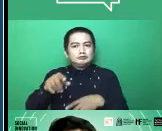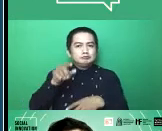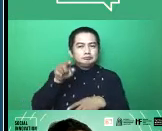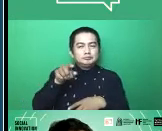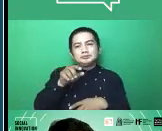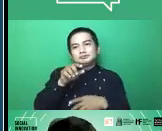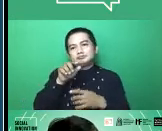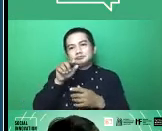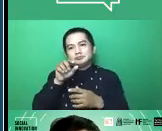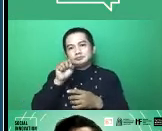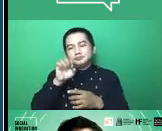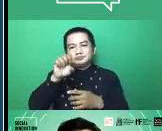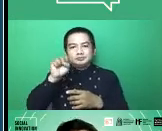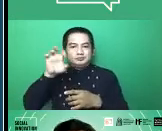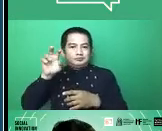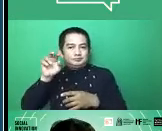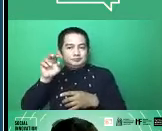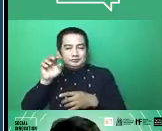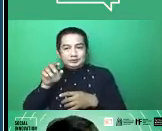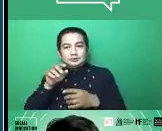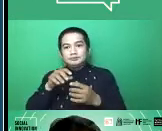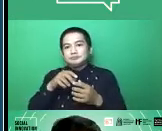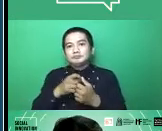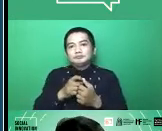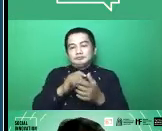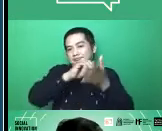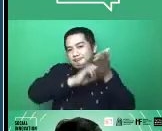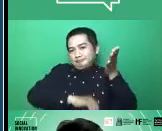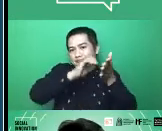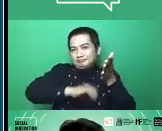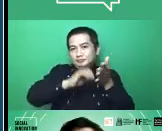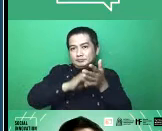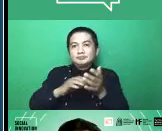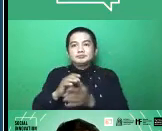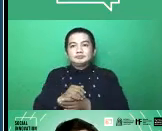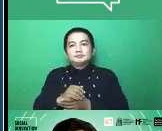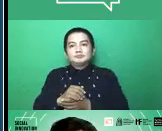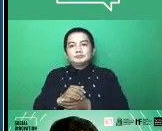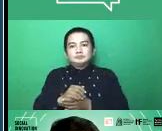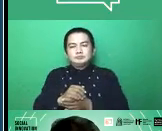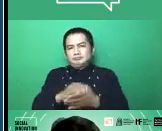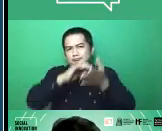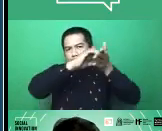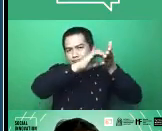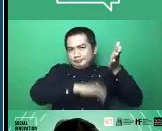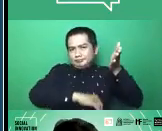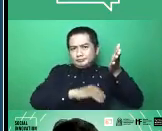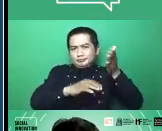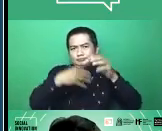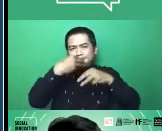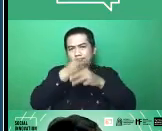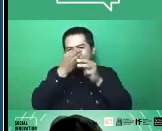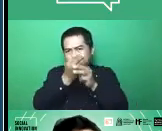or a CNC router, that would be a form of subtractive. Now, let's go first in what is subtractive manufacturing. So